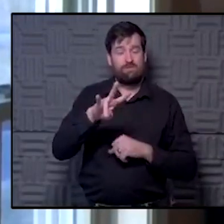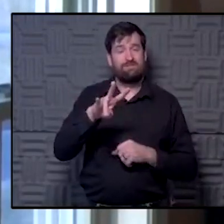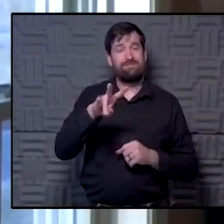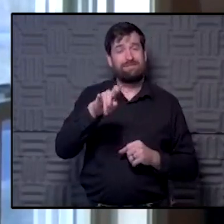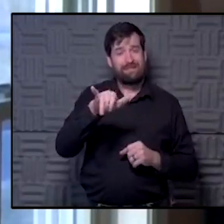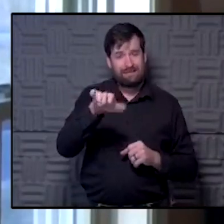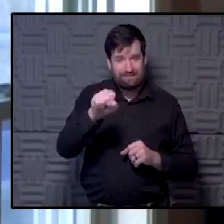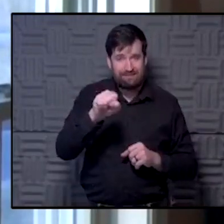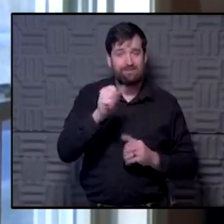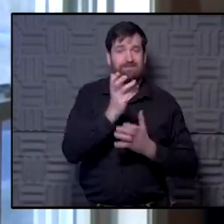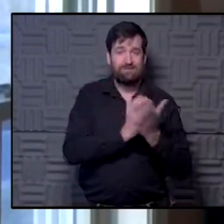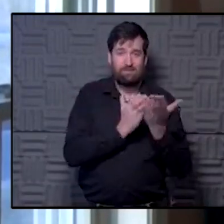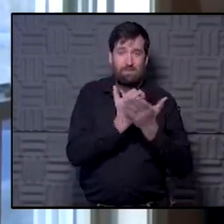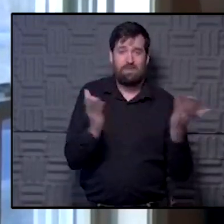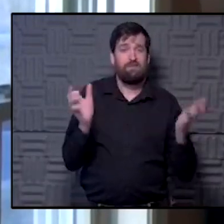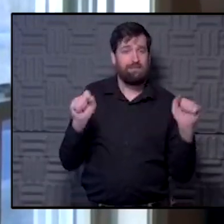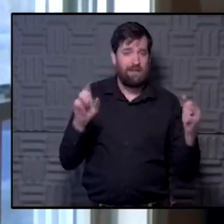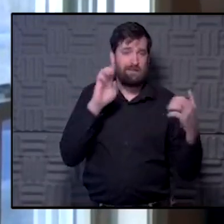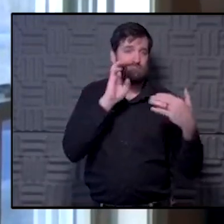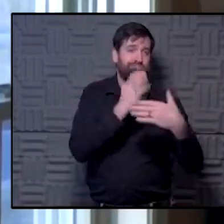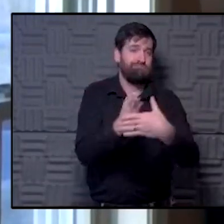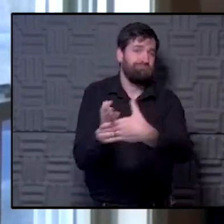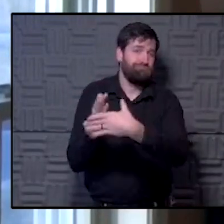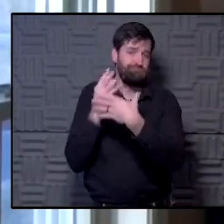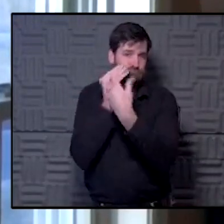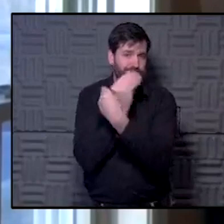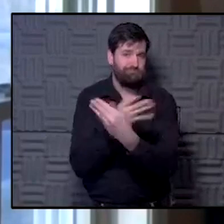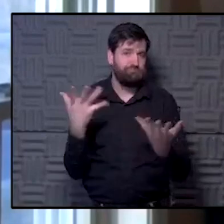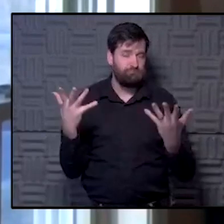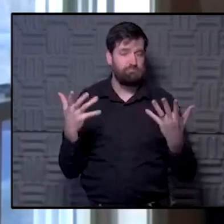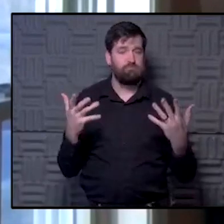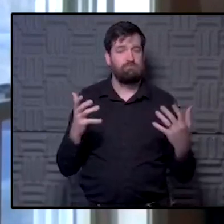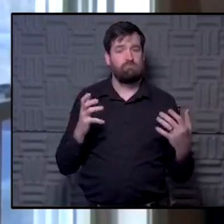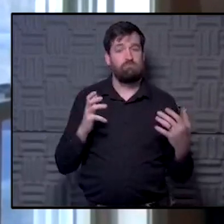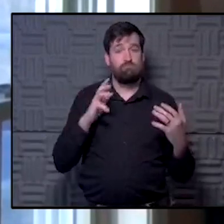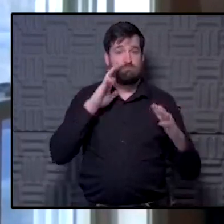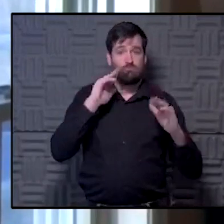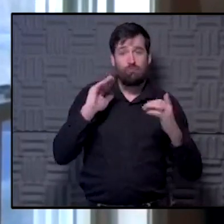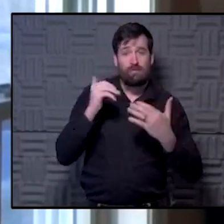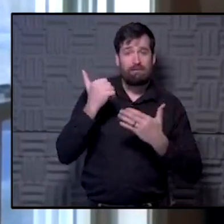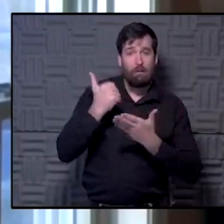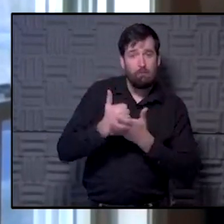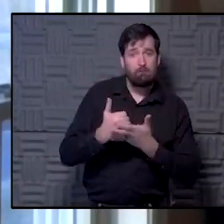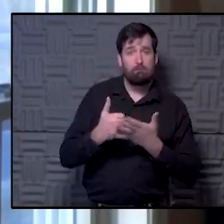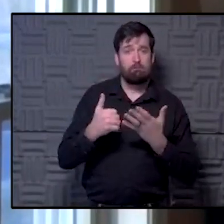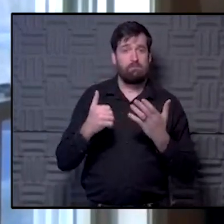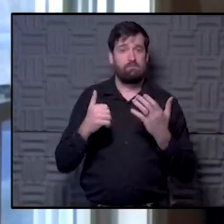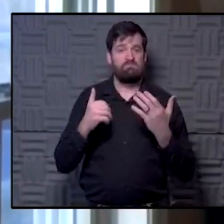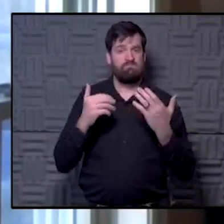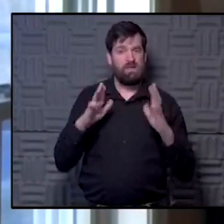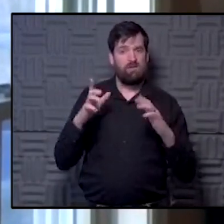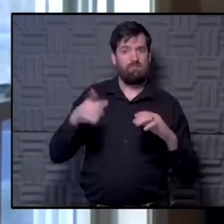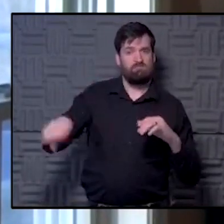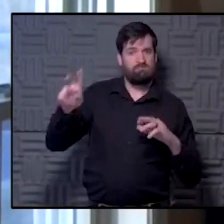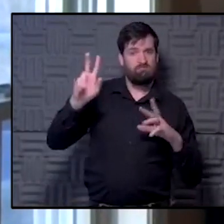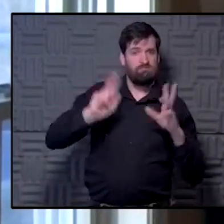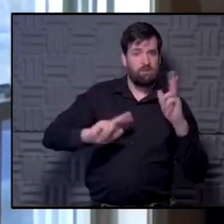done some things that we'd be able to share with others that are hopefully helpful and have allowed people